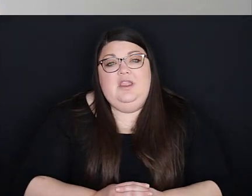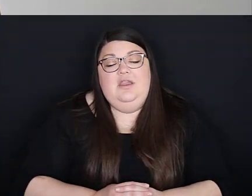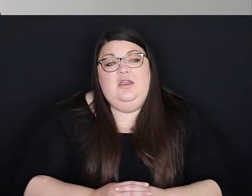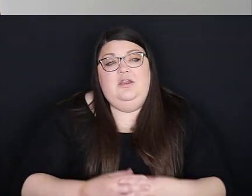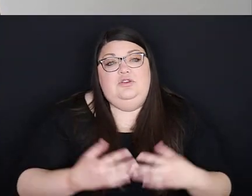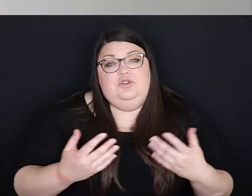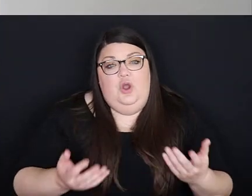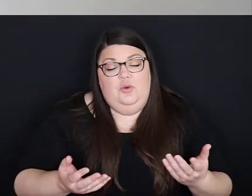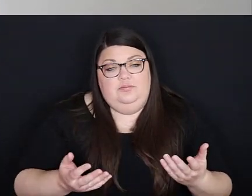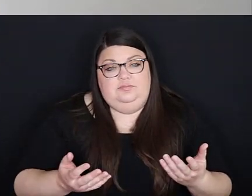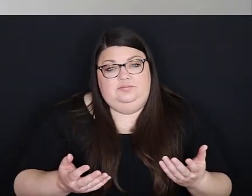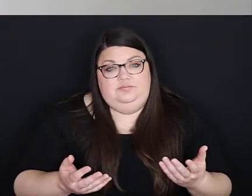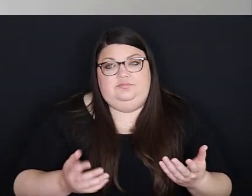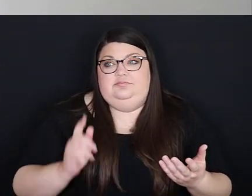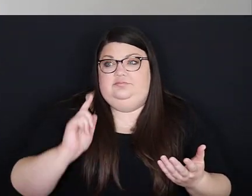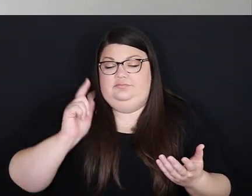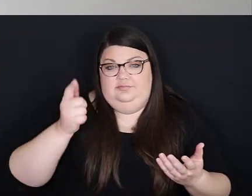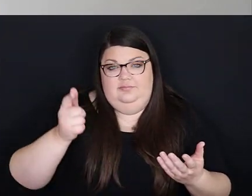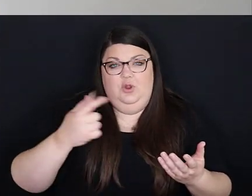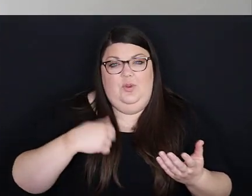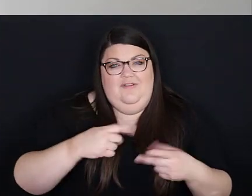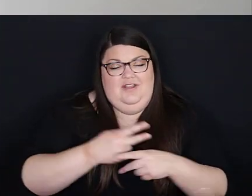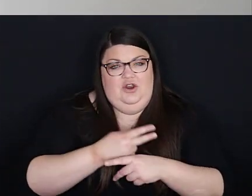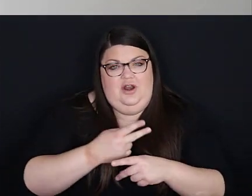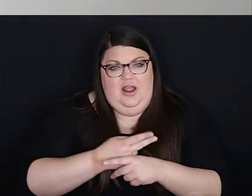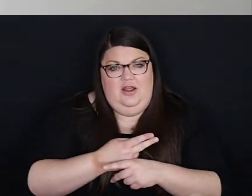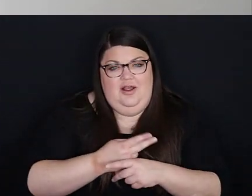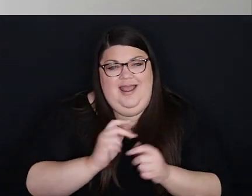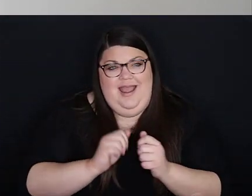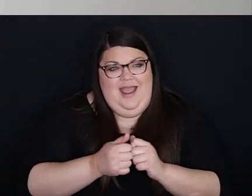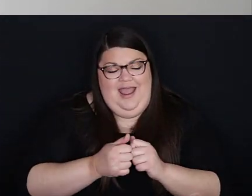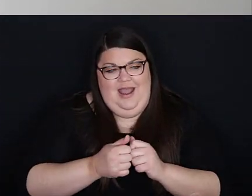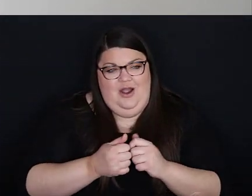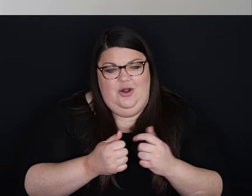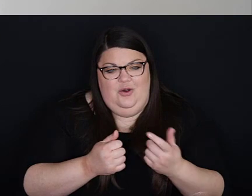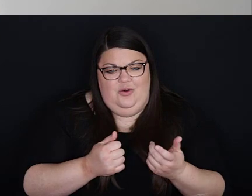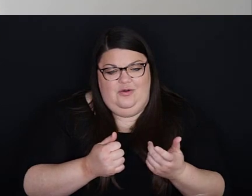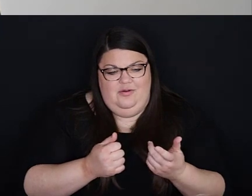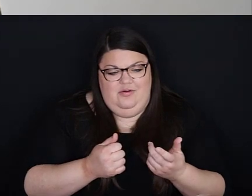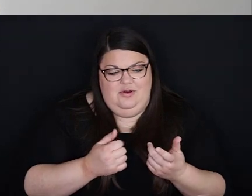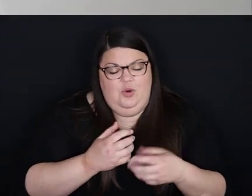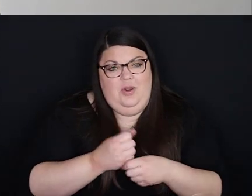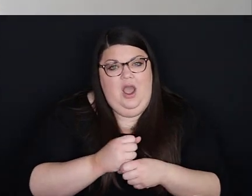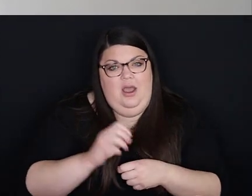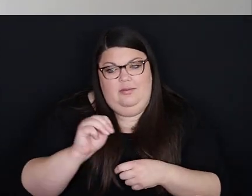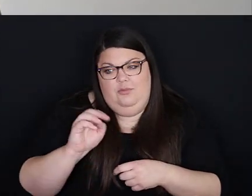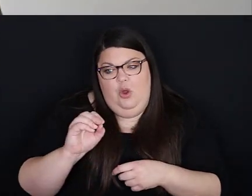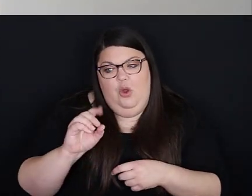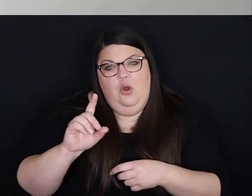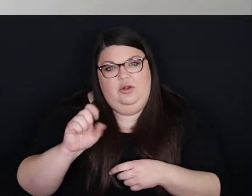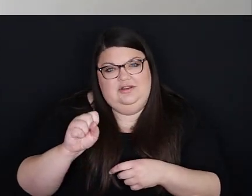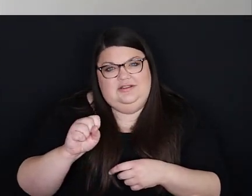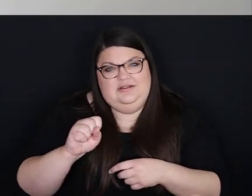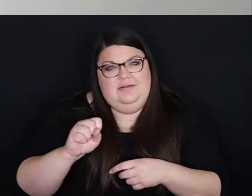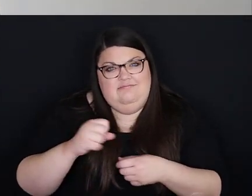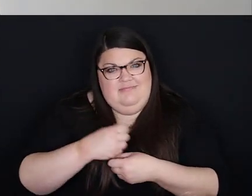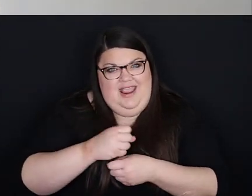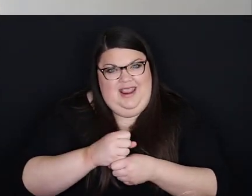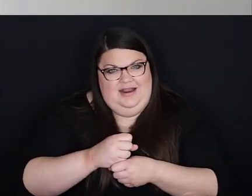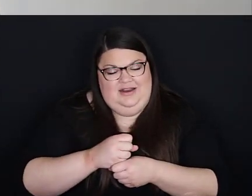eventually, then we had to figure out how do we got molds made, and then how do we